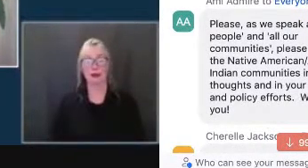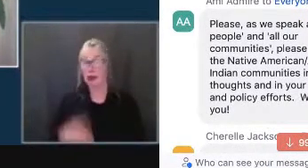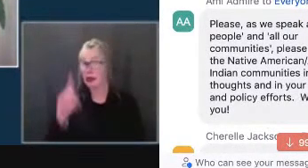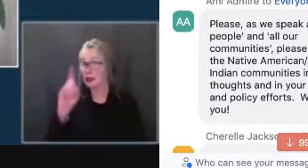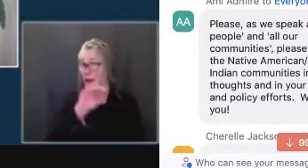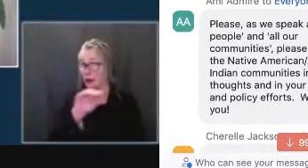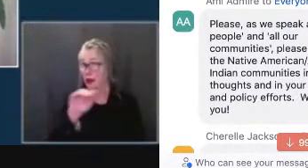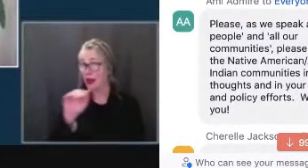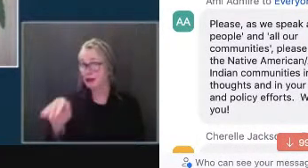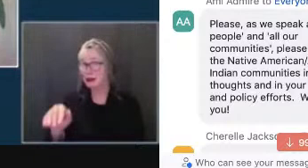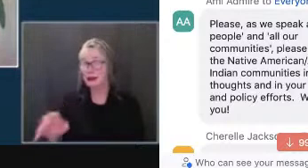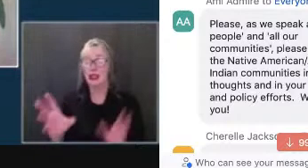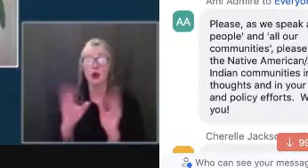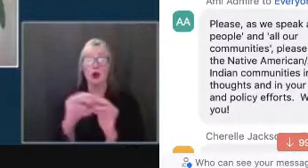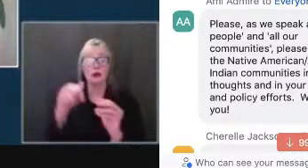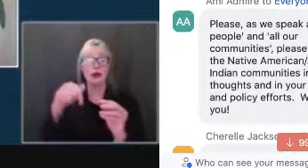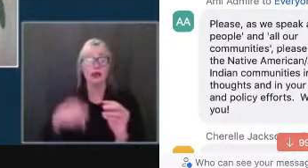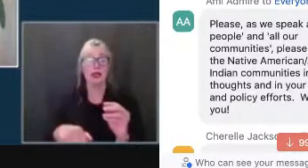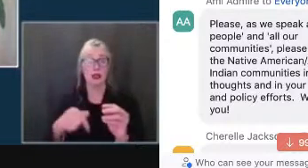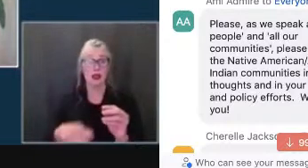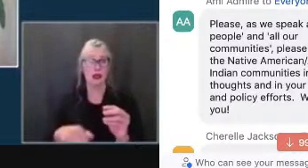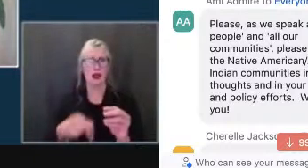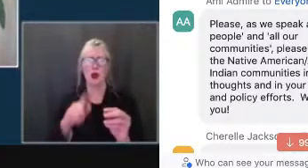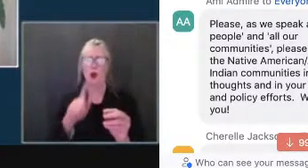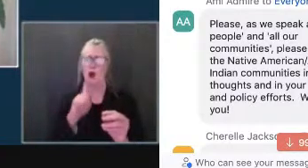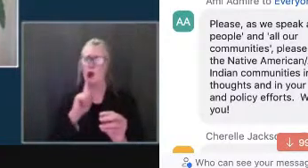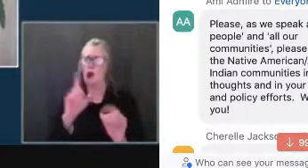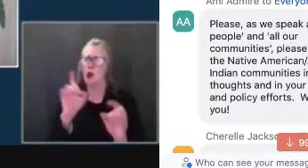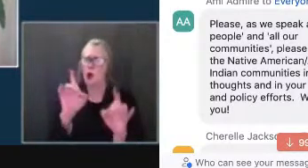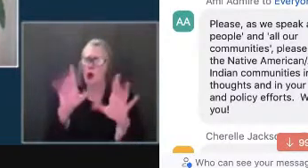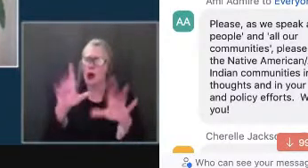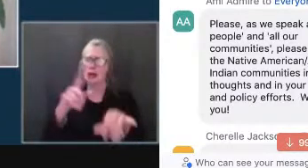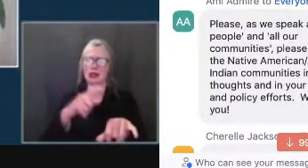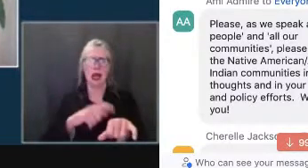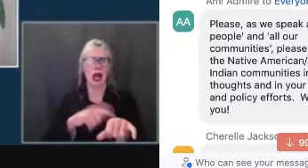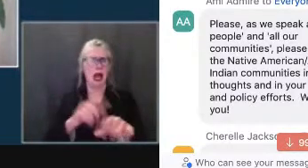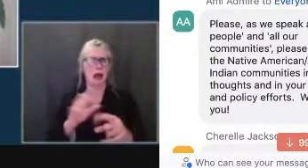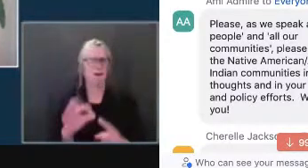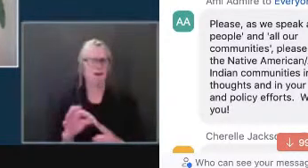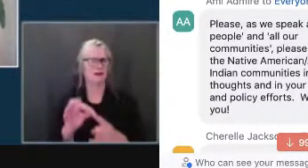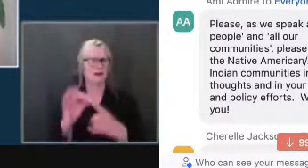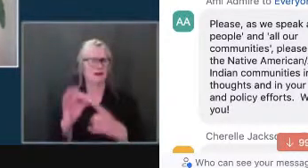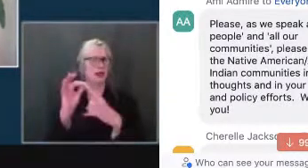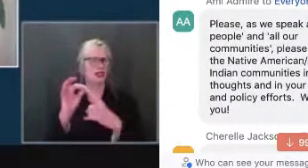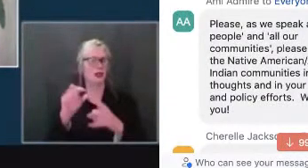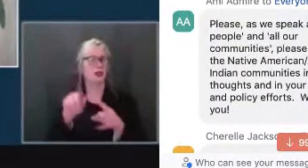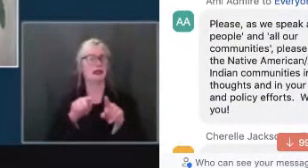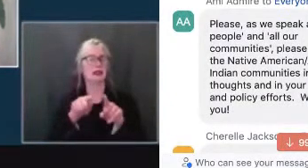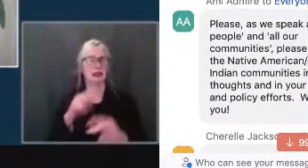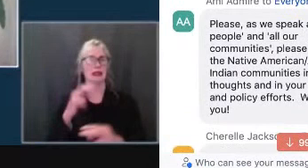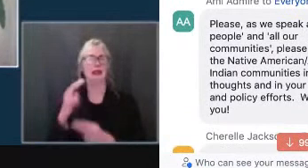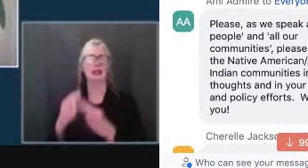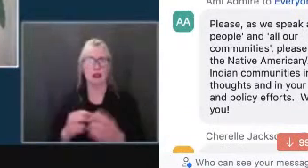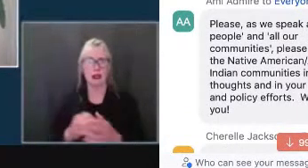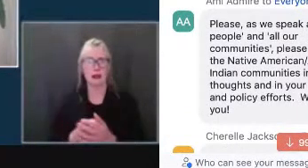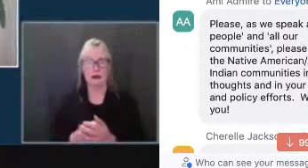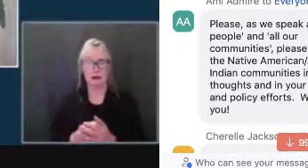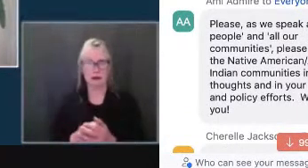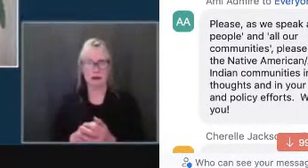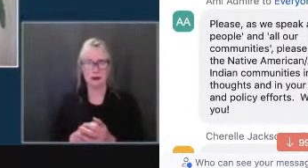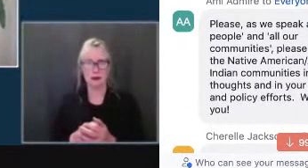we are gathering for this convention at an incredible time in history. One, I believe, where we